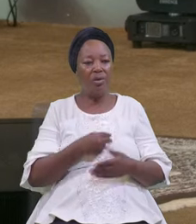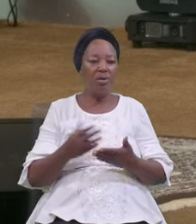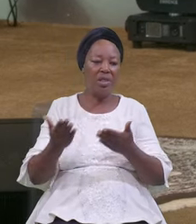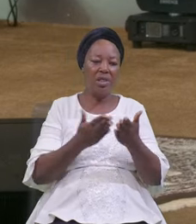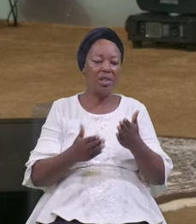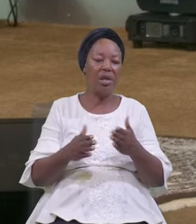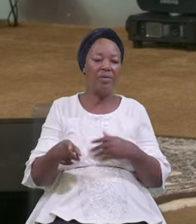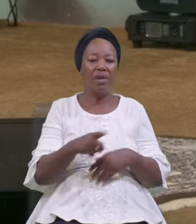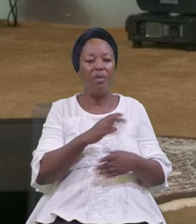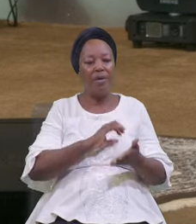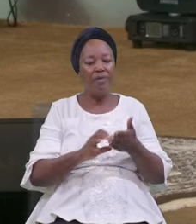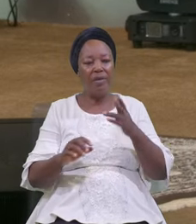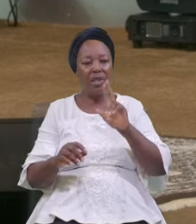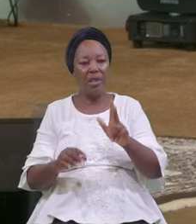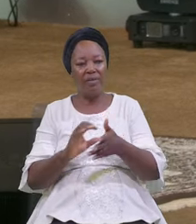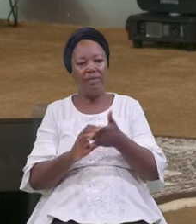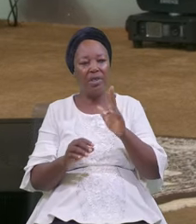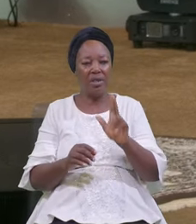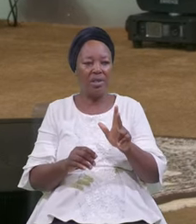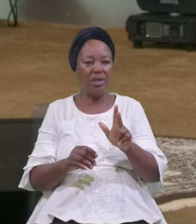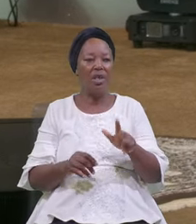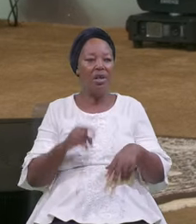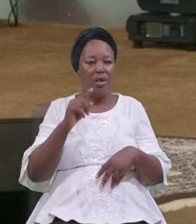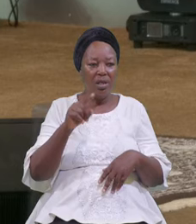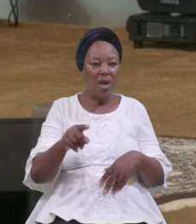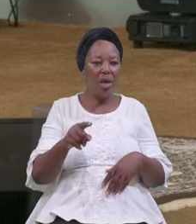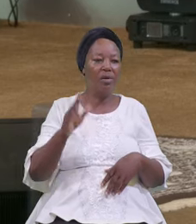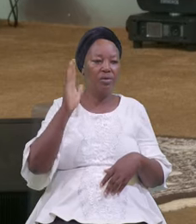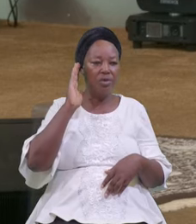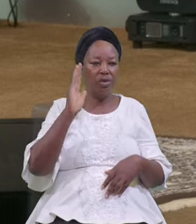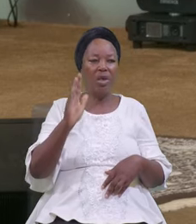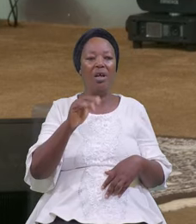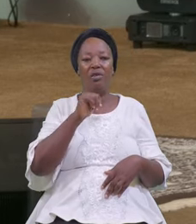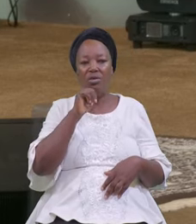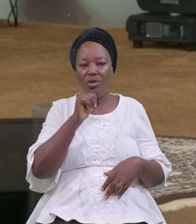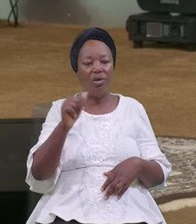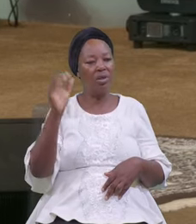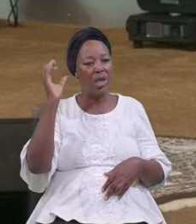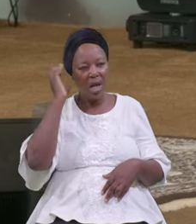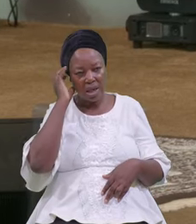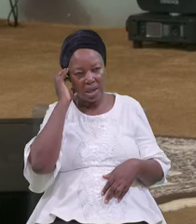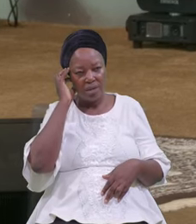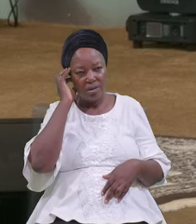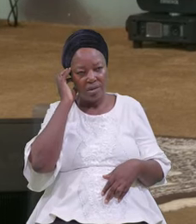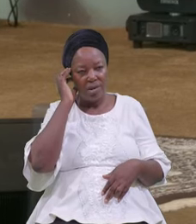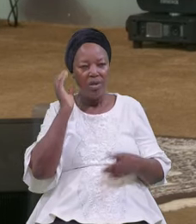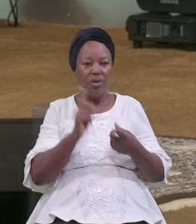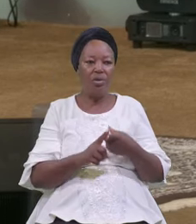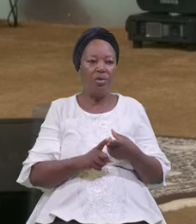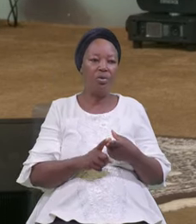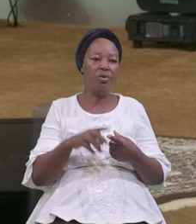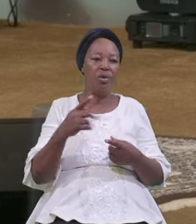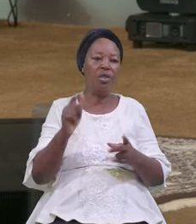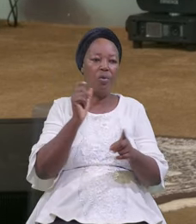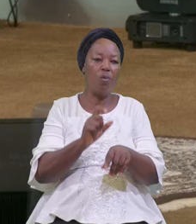them. Verse 3, in verse 3, thou shalt not hearken unto the